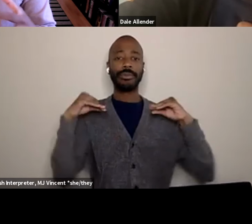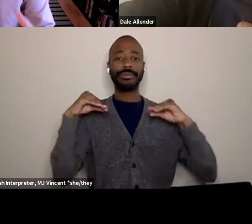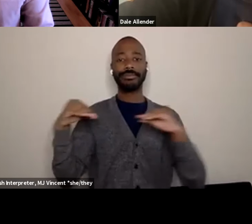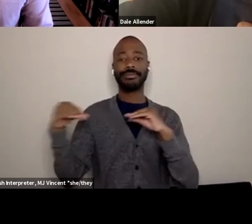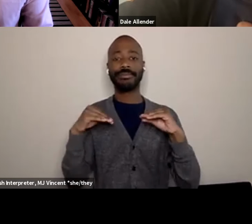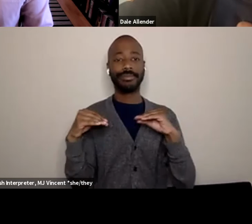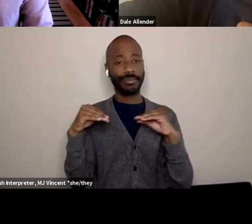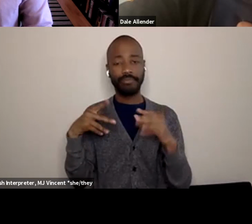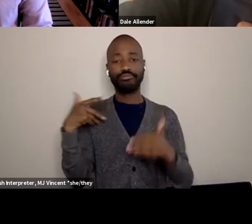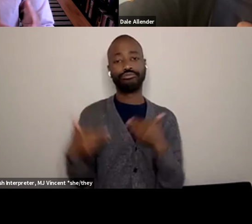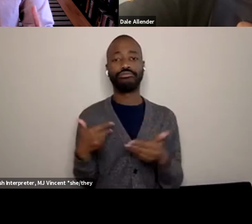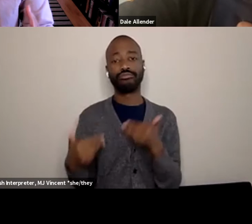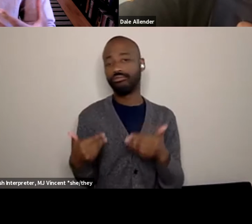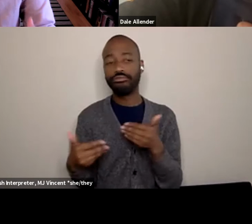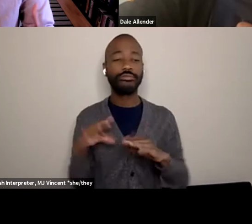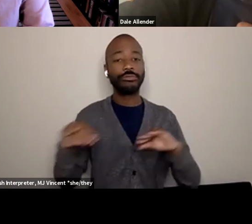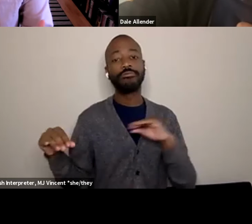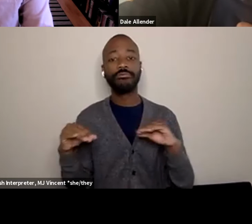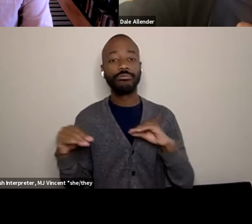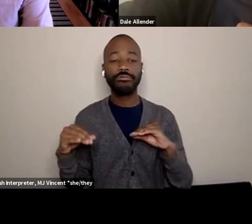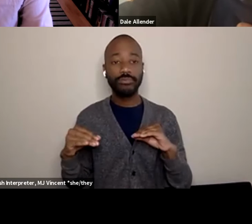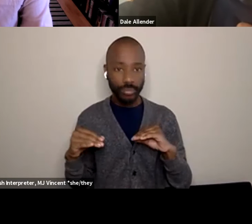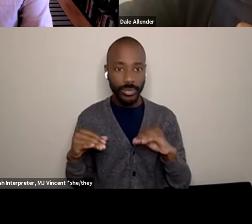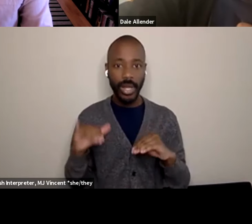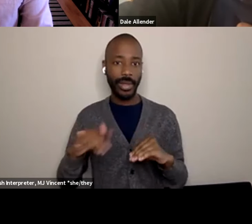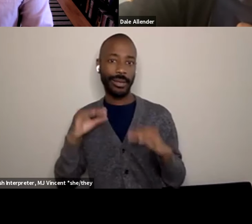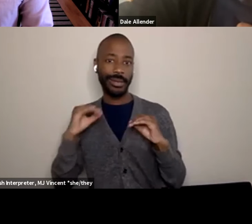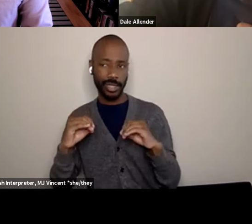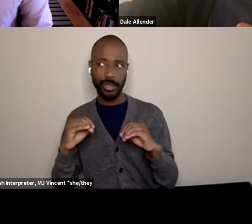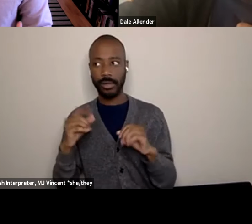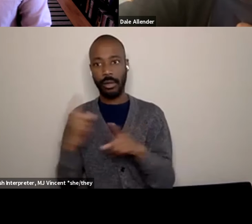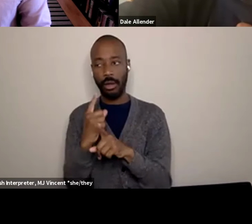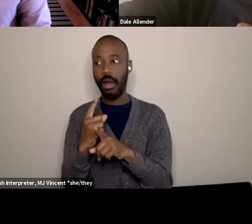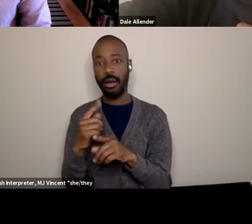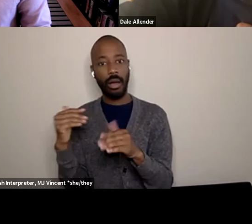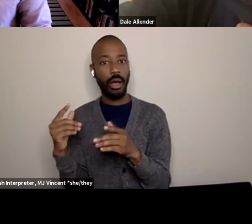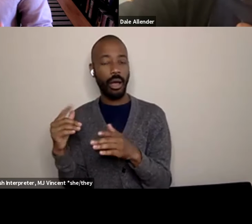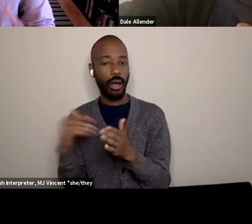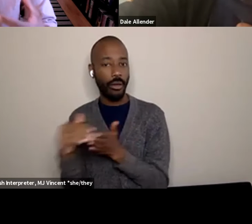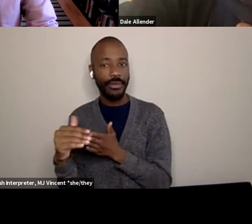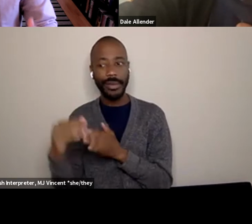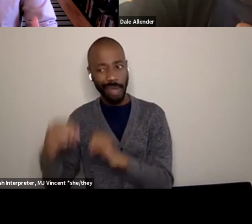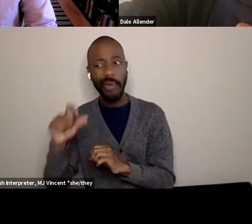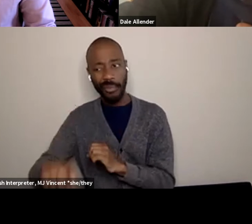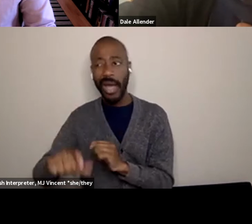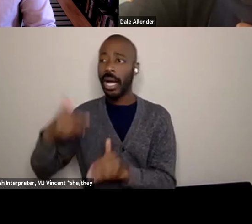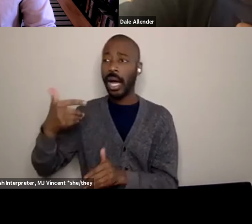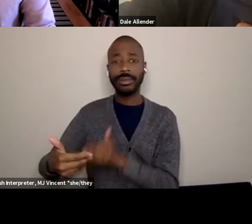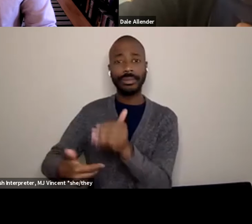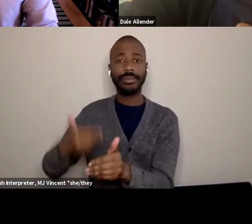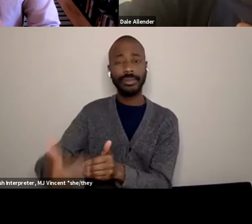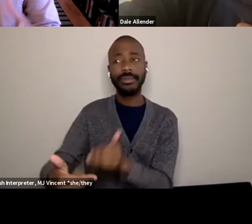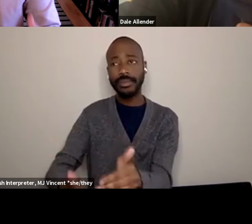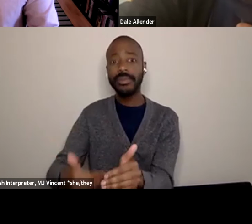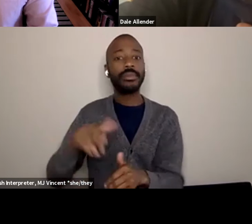in the procedural aspects that is that teachers are often taught they're supposed to do. But they were modeling what it meant to be scholars of the practice,